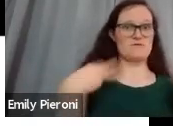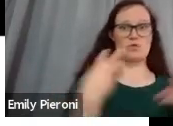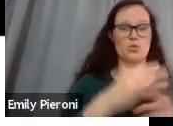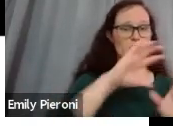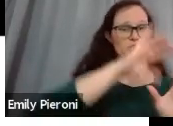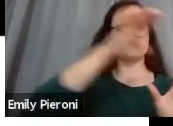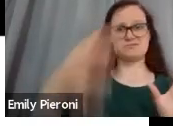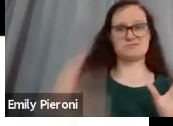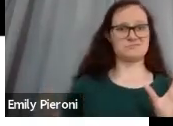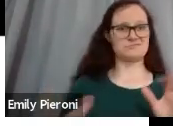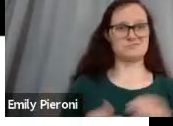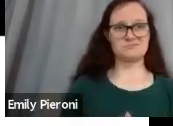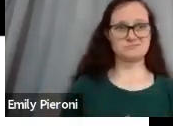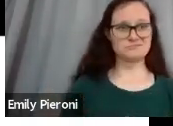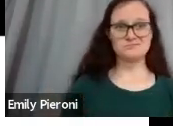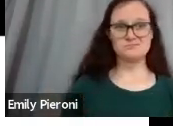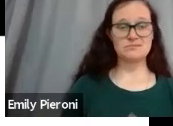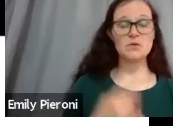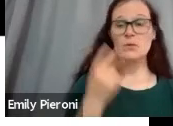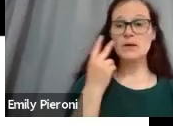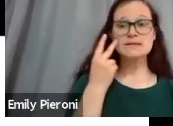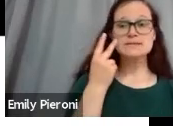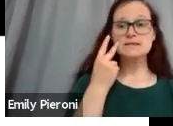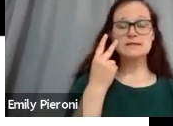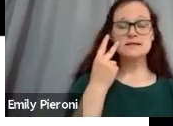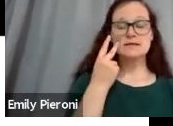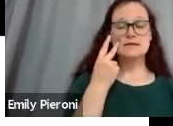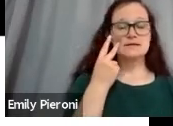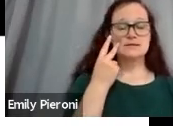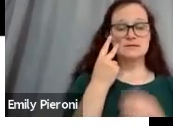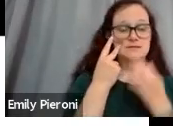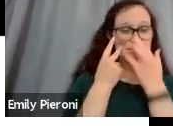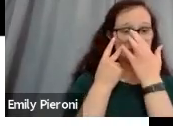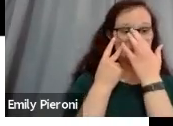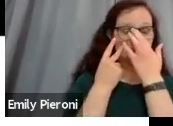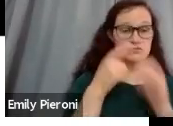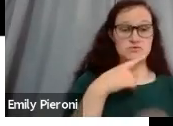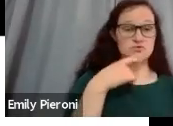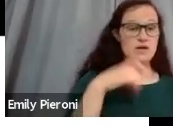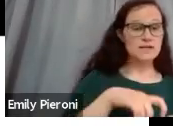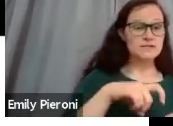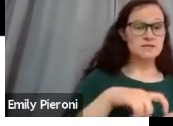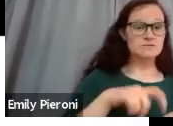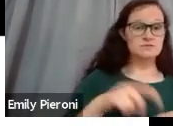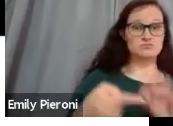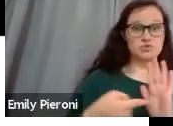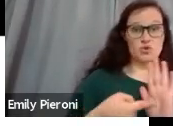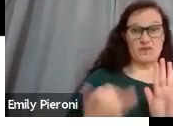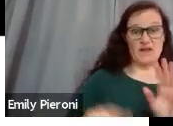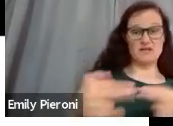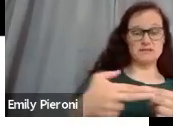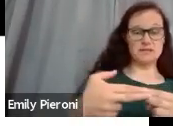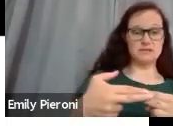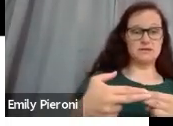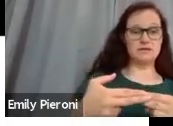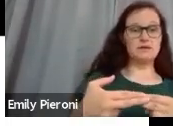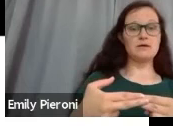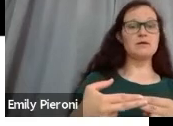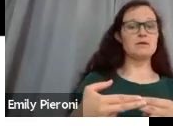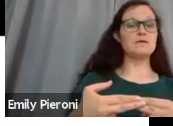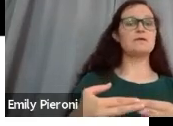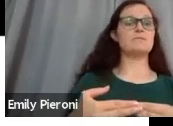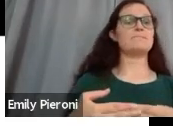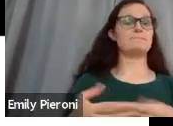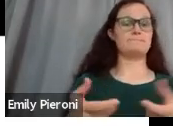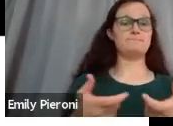is that these large arid cycles, I've shown on this particular slide, that there have been major abandonments that we know about,